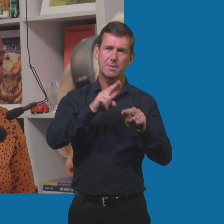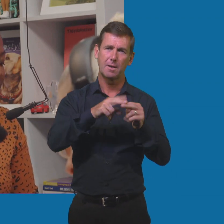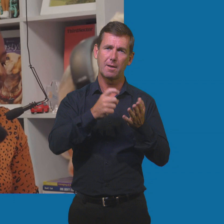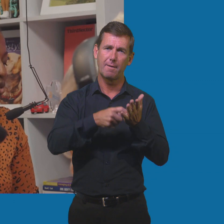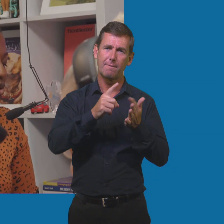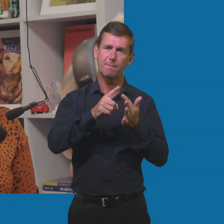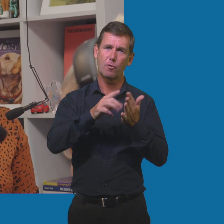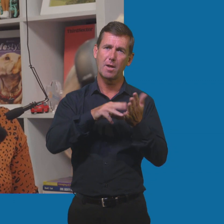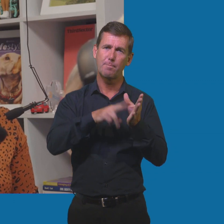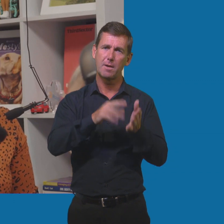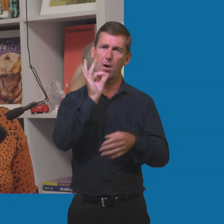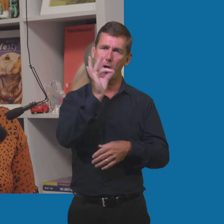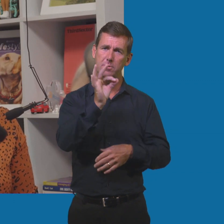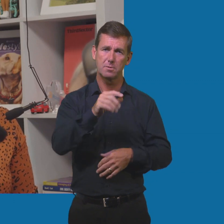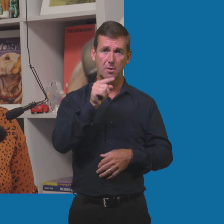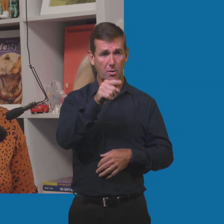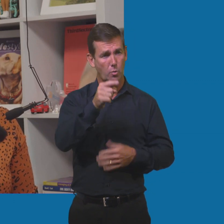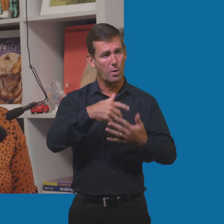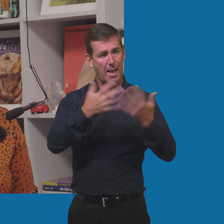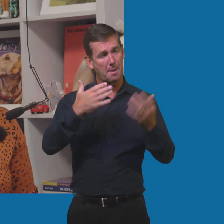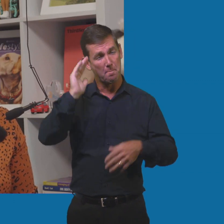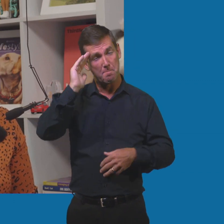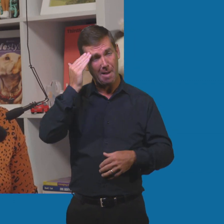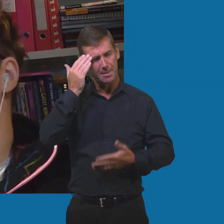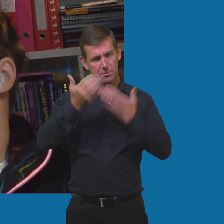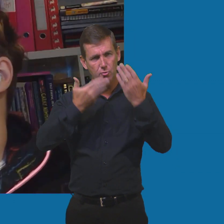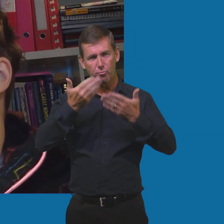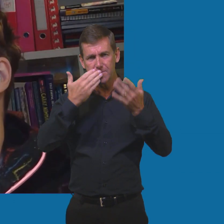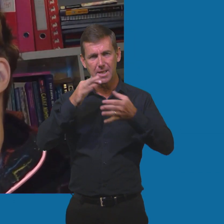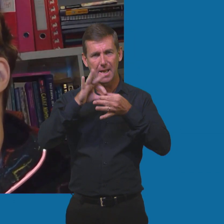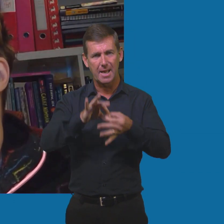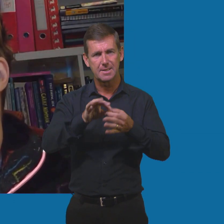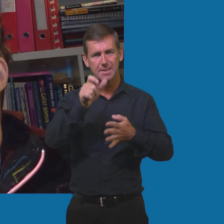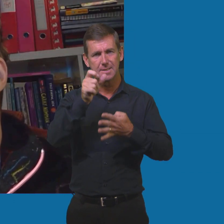had any crazy stories regarding your disability?